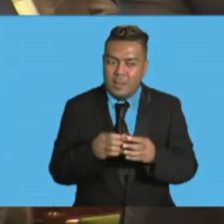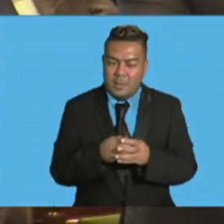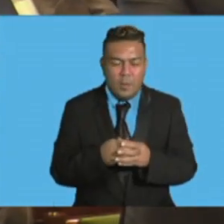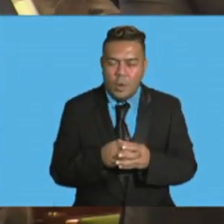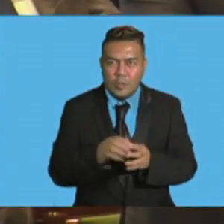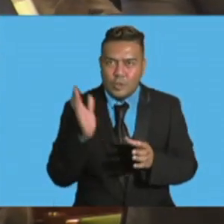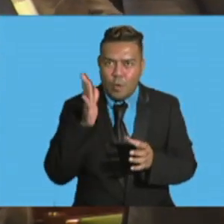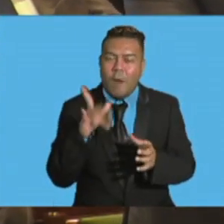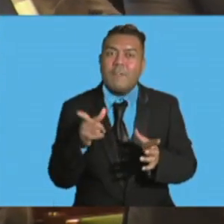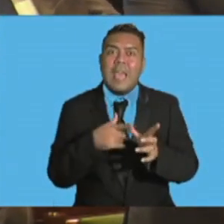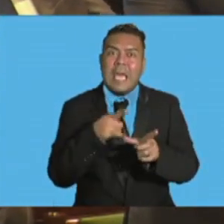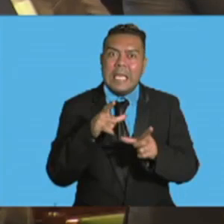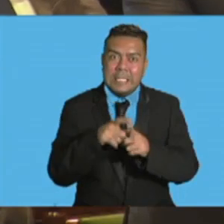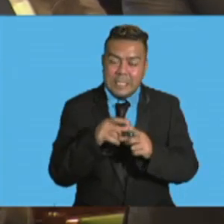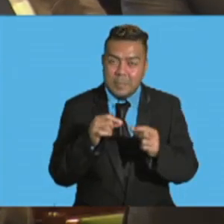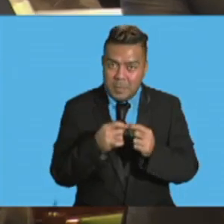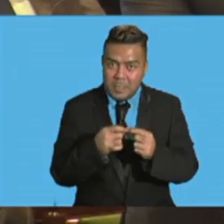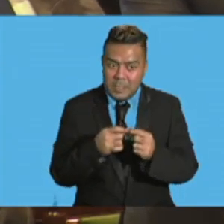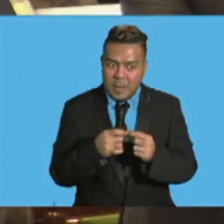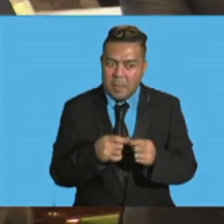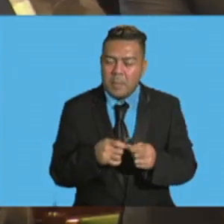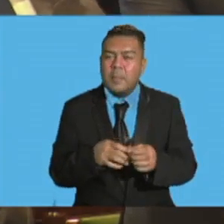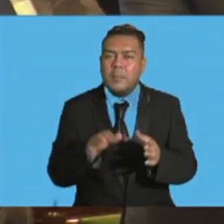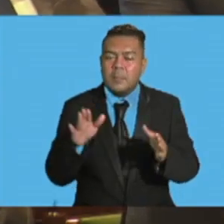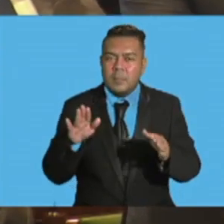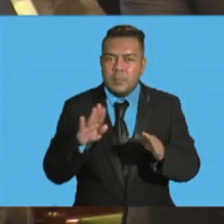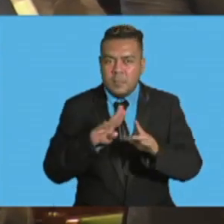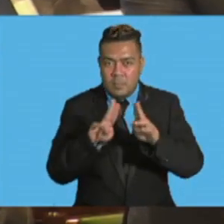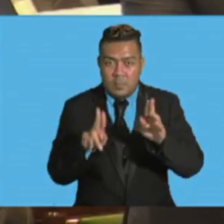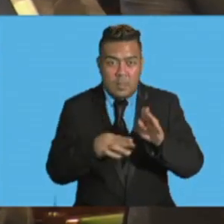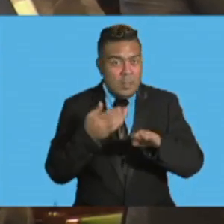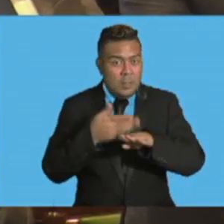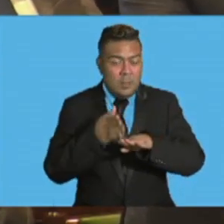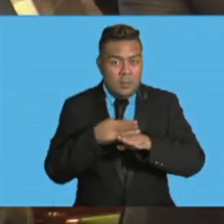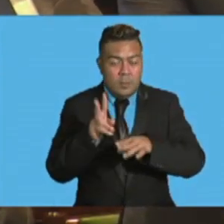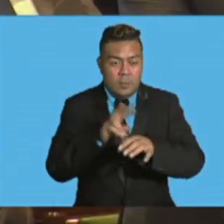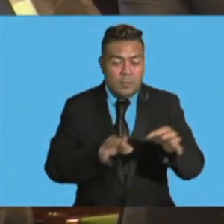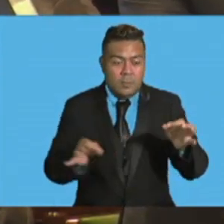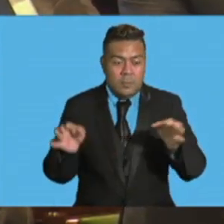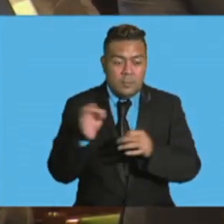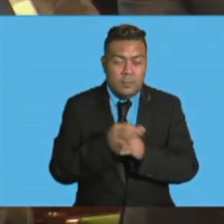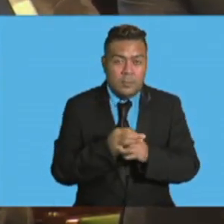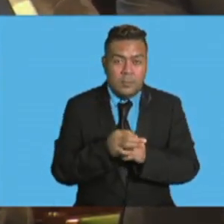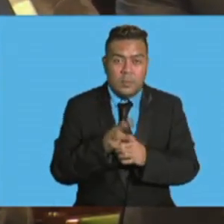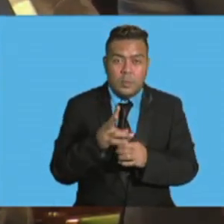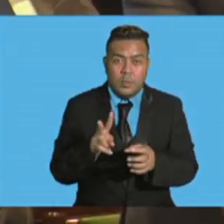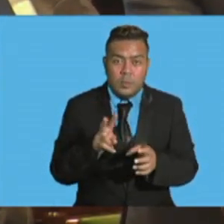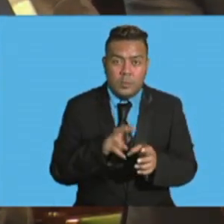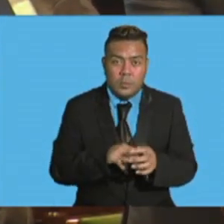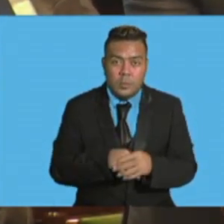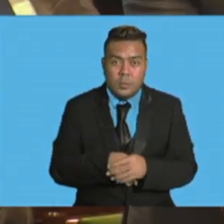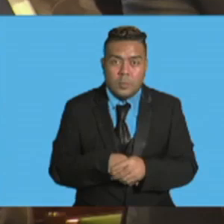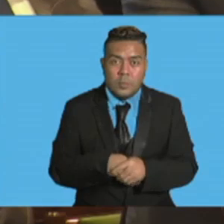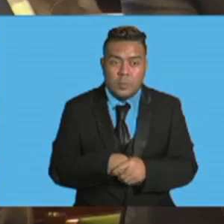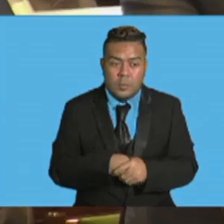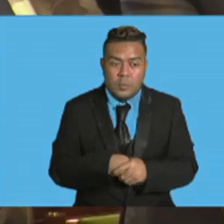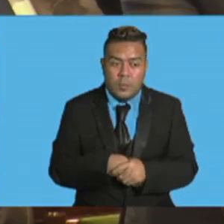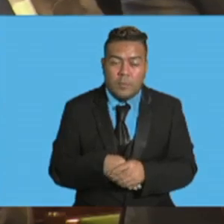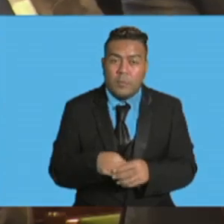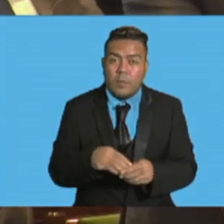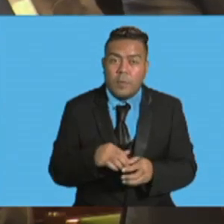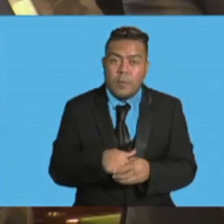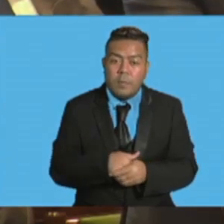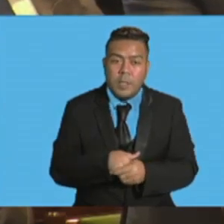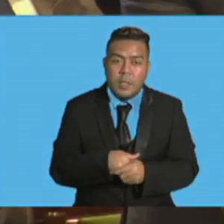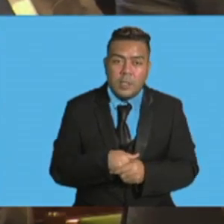the ADB, Mr. Ahmed Sayed, who's a new person who has replaced the previous person who's gone off to the Middle East. And it